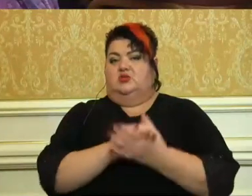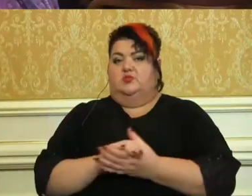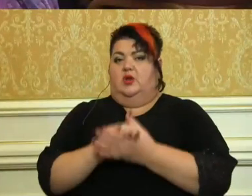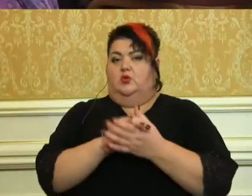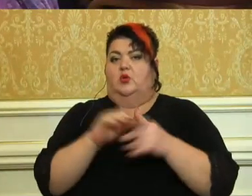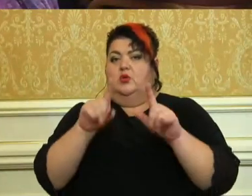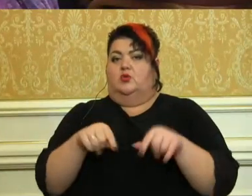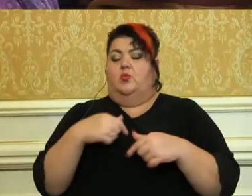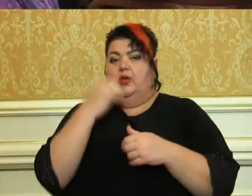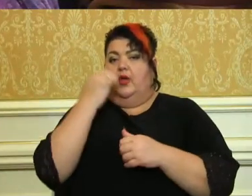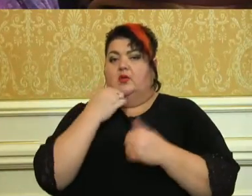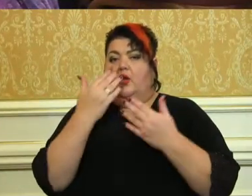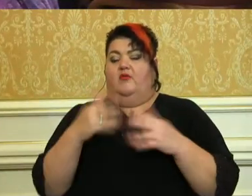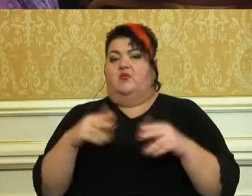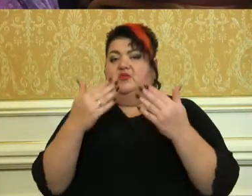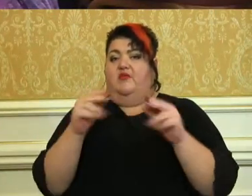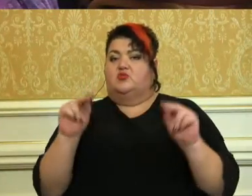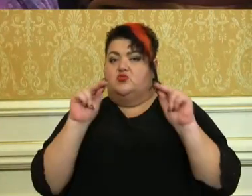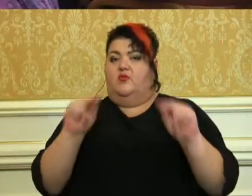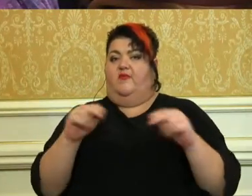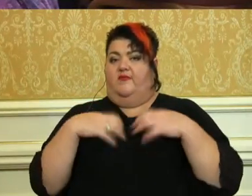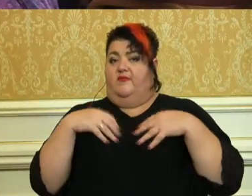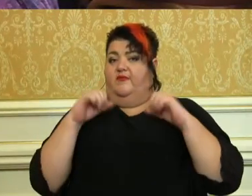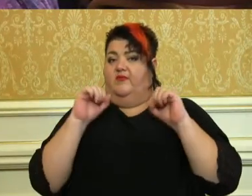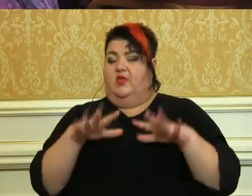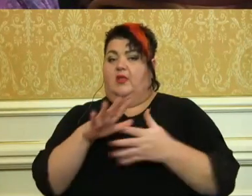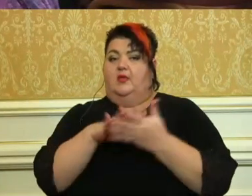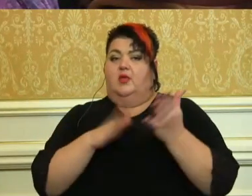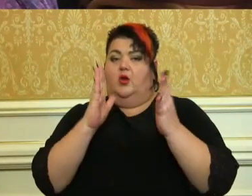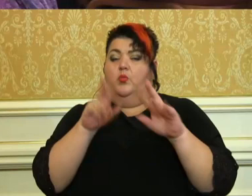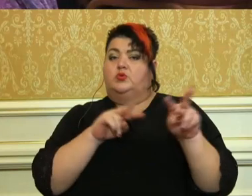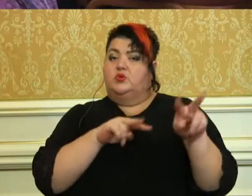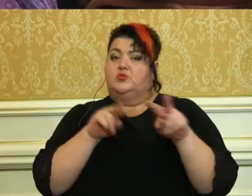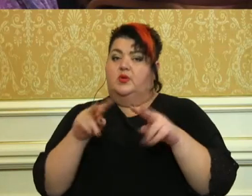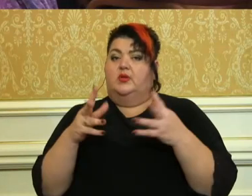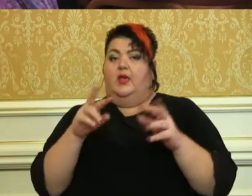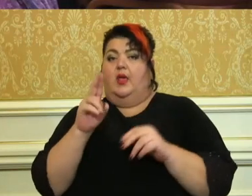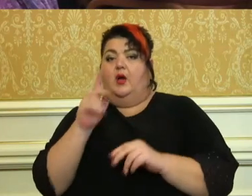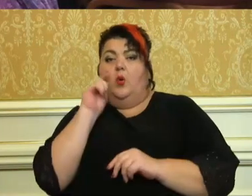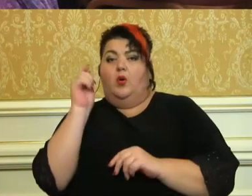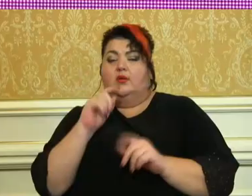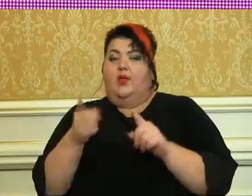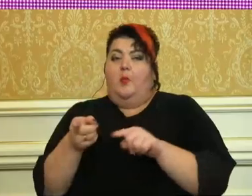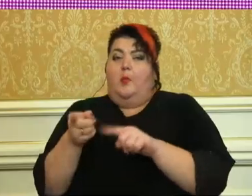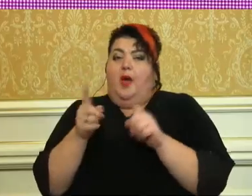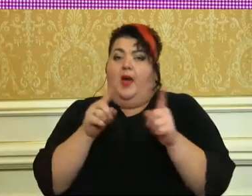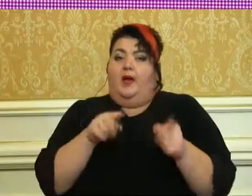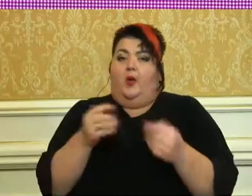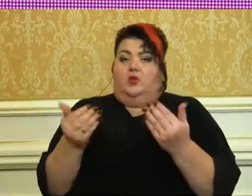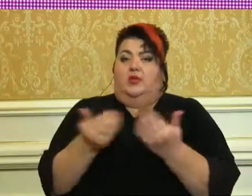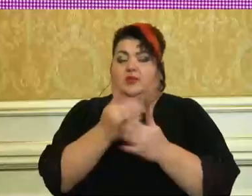I look forward to watching Ukraine push new levels, be relentless,